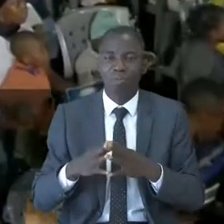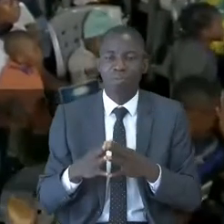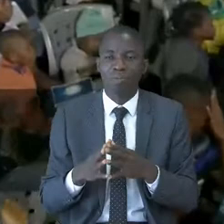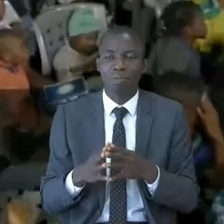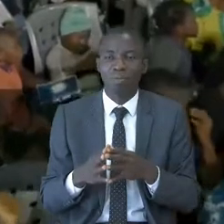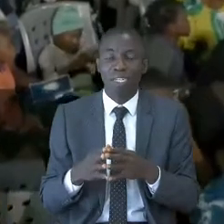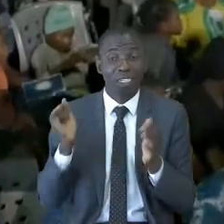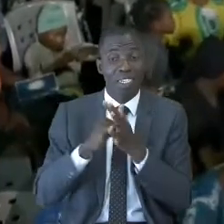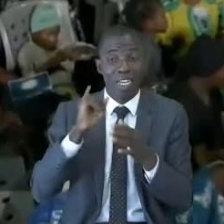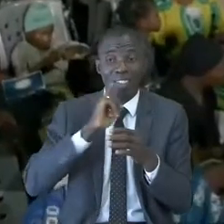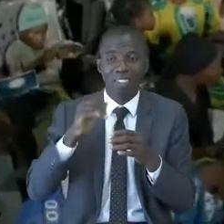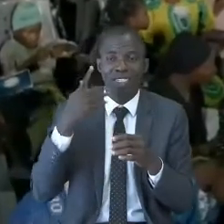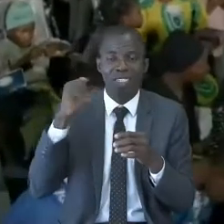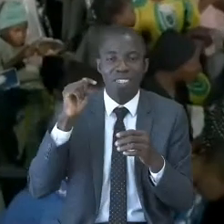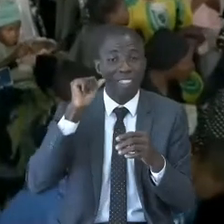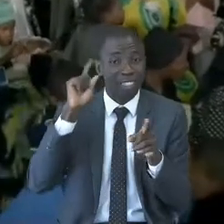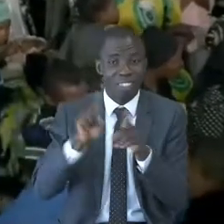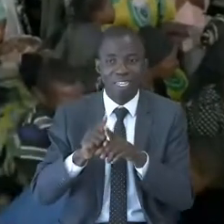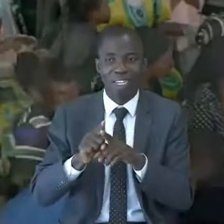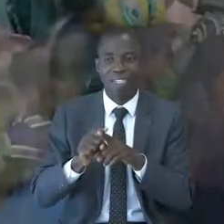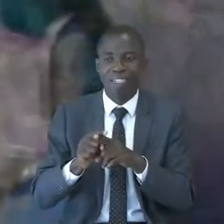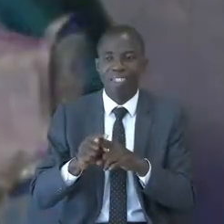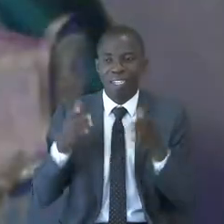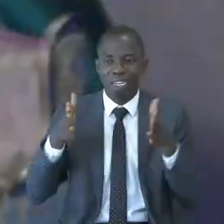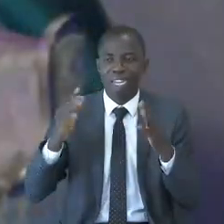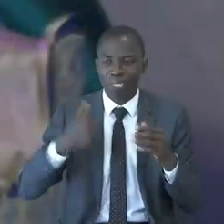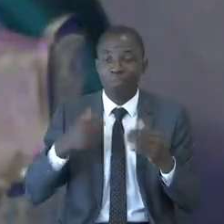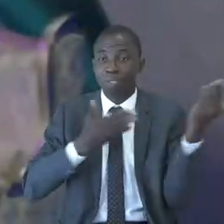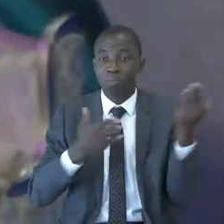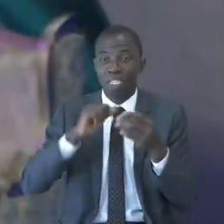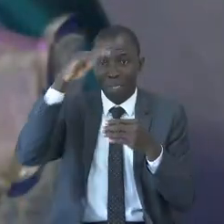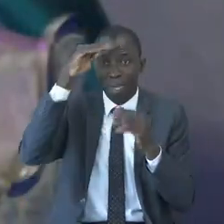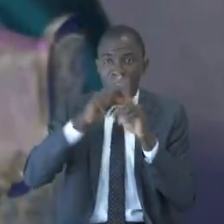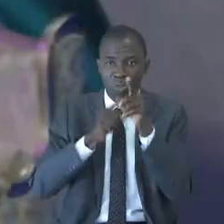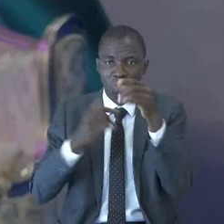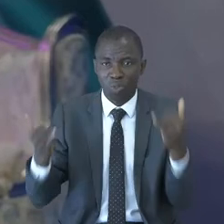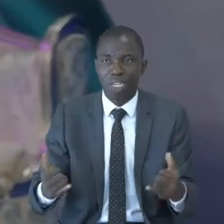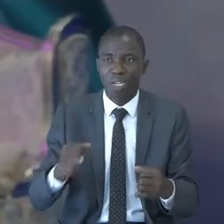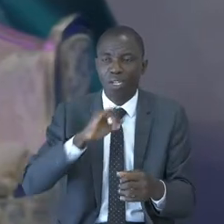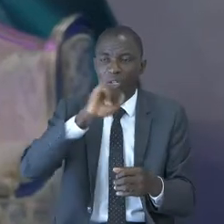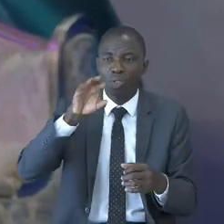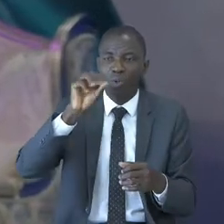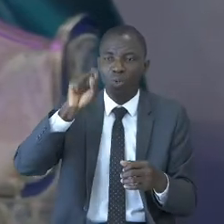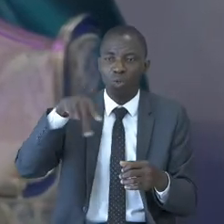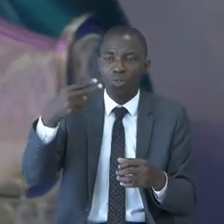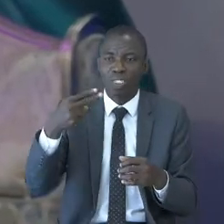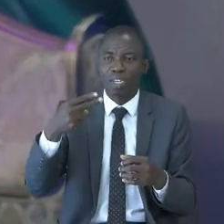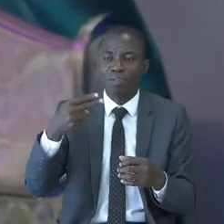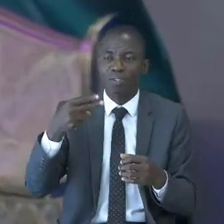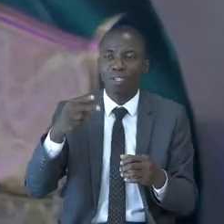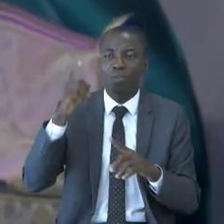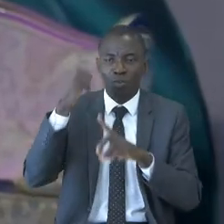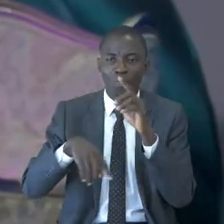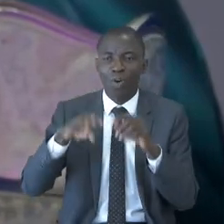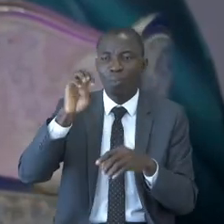That's a sister, that's a lady. Let me bring a man to you now, Joseph Chukwu from Enugu